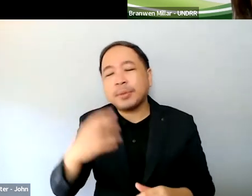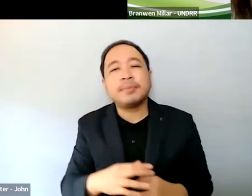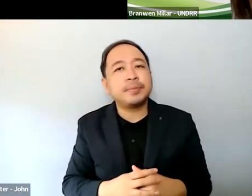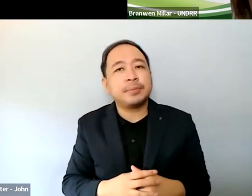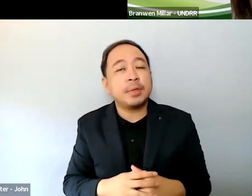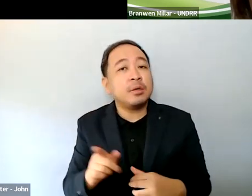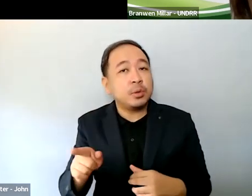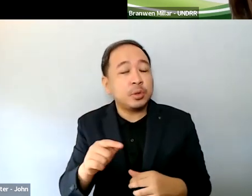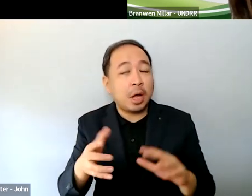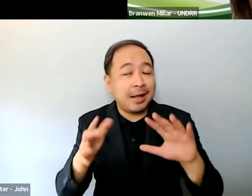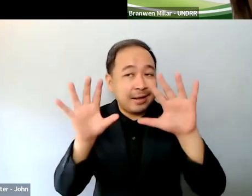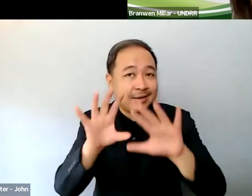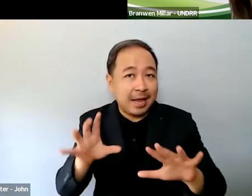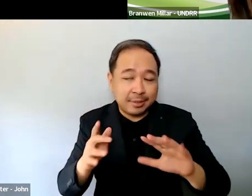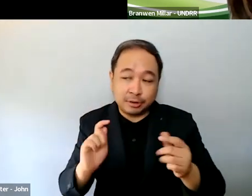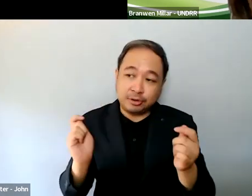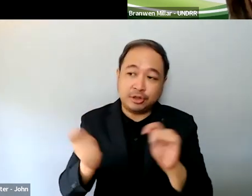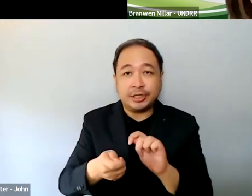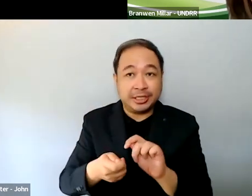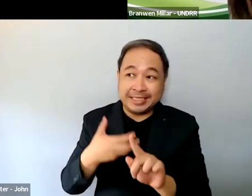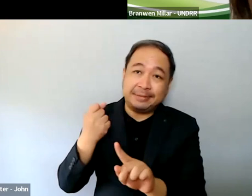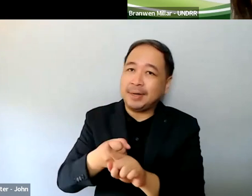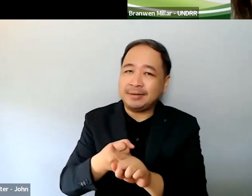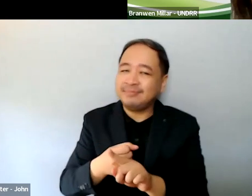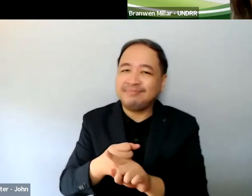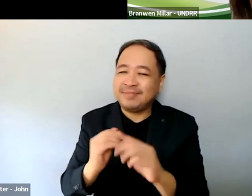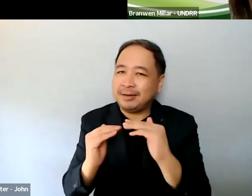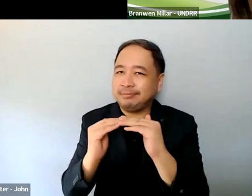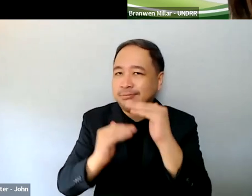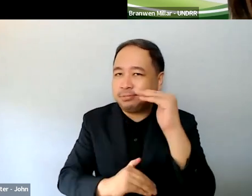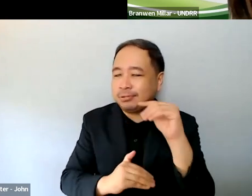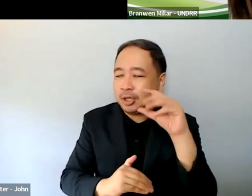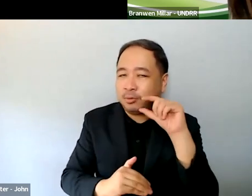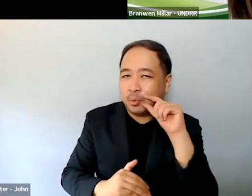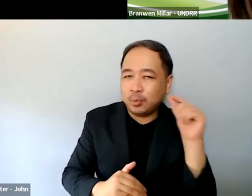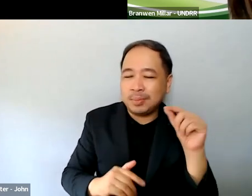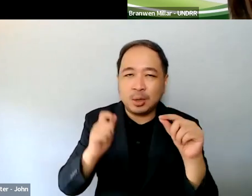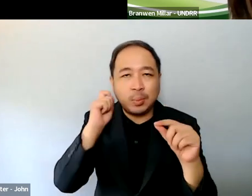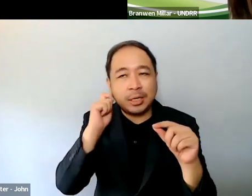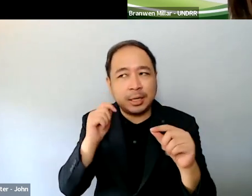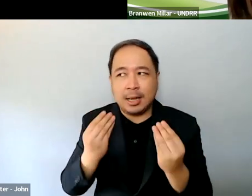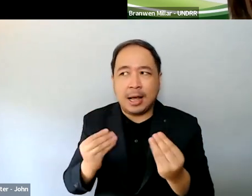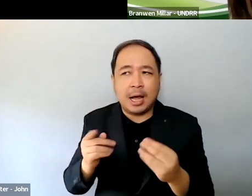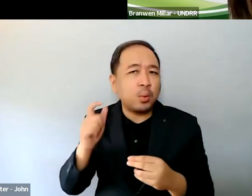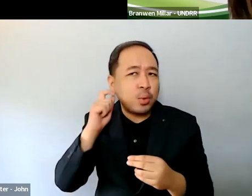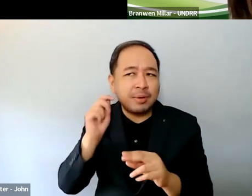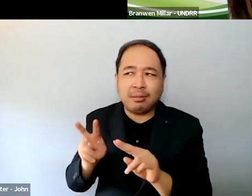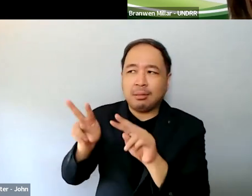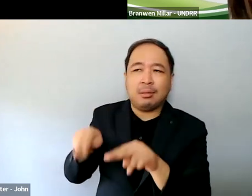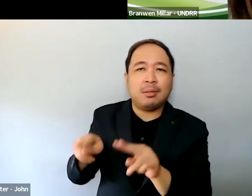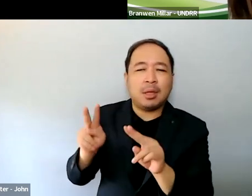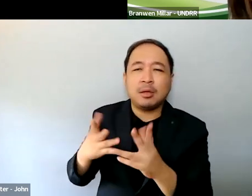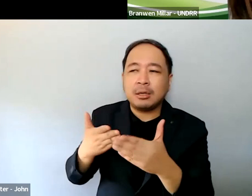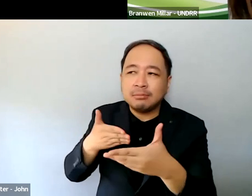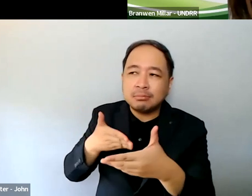of climate change is not gender neutral. Gender-differentiated vulnerabilities arise from social status of women in society, less access to